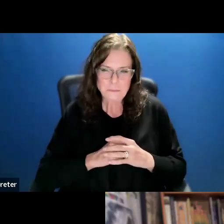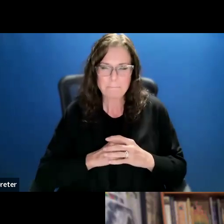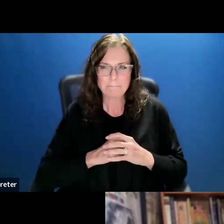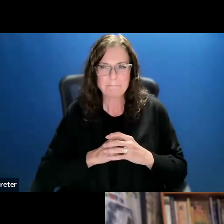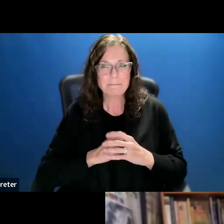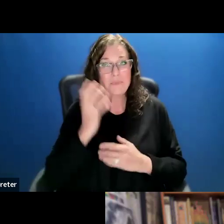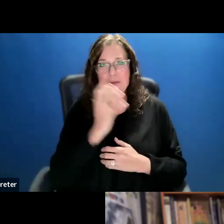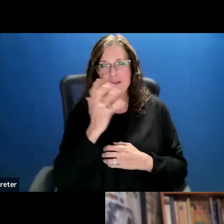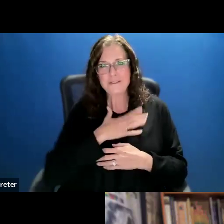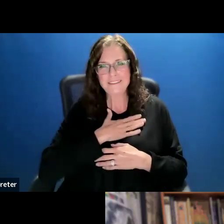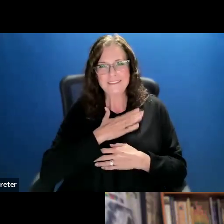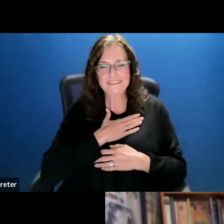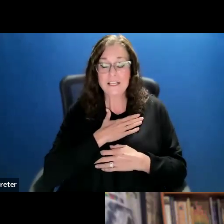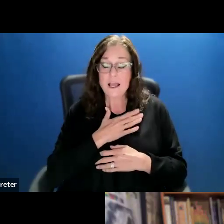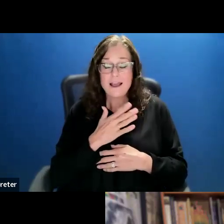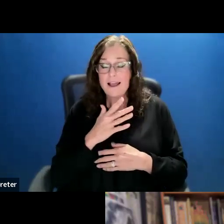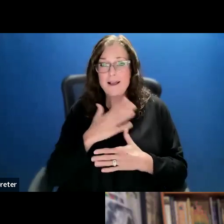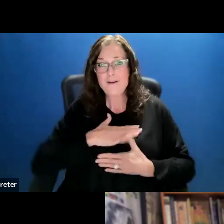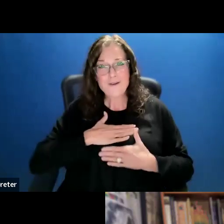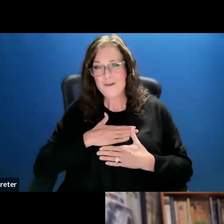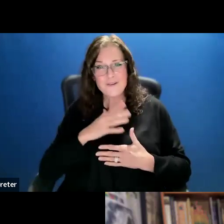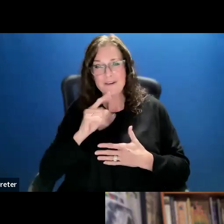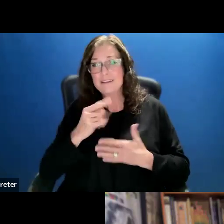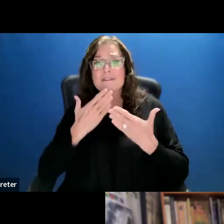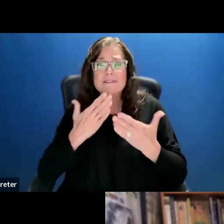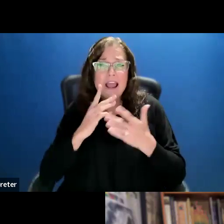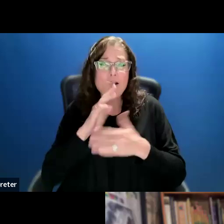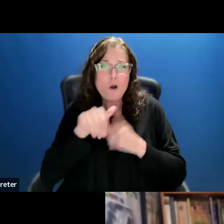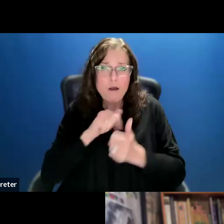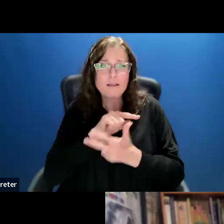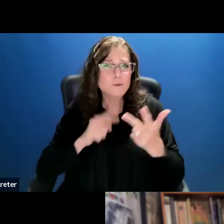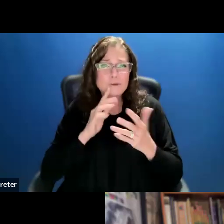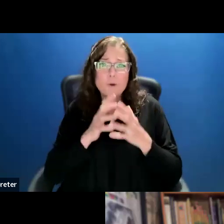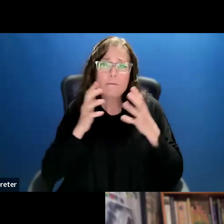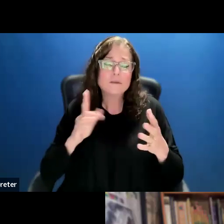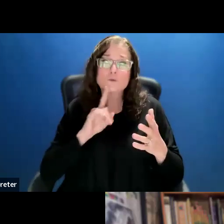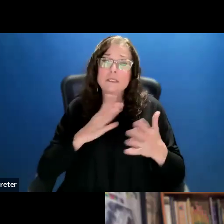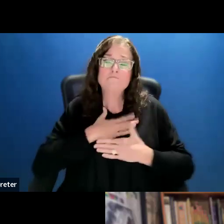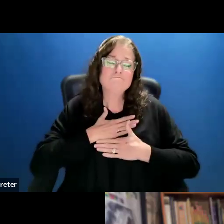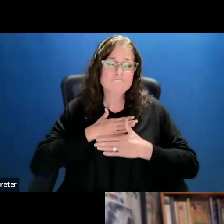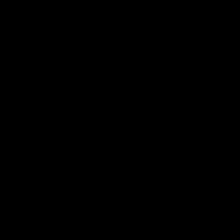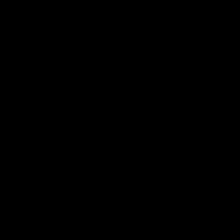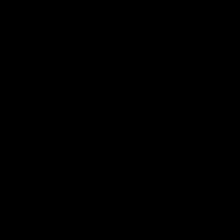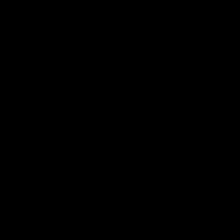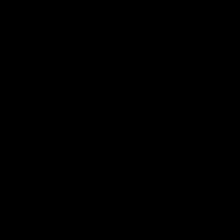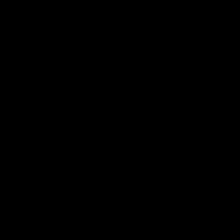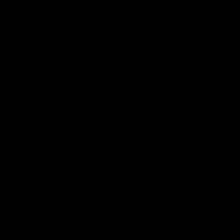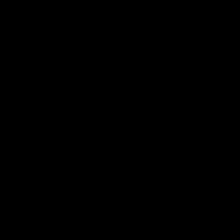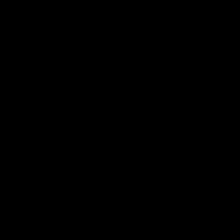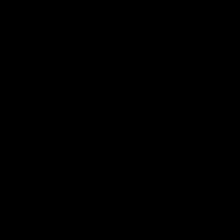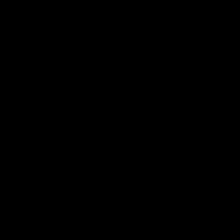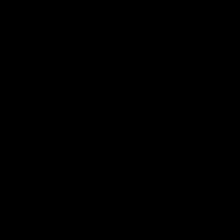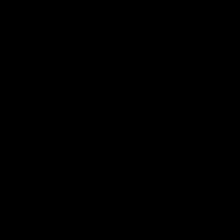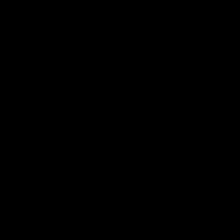Oh my goodness, what a treat. Thank you all so much. It really was wonderful to talk with you all